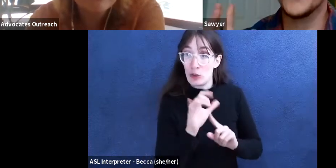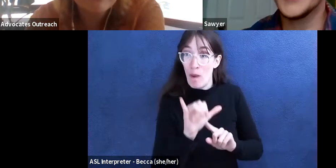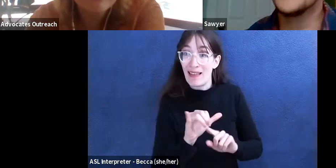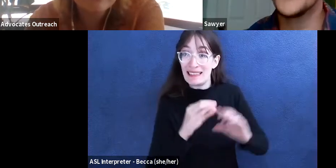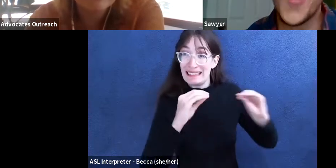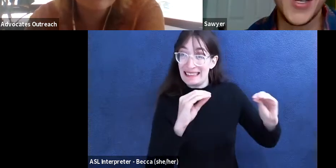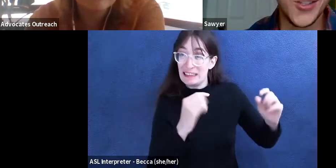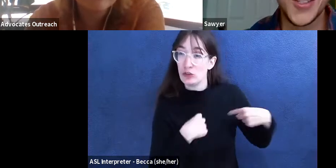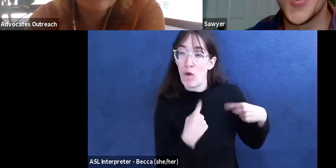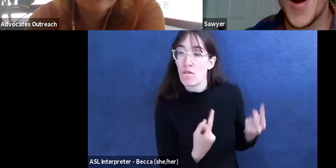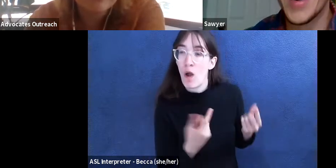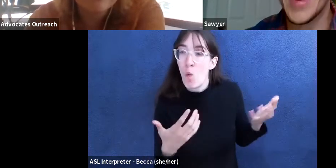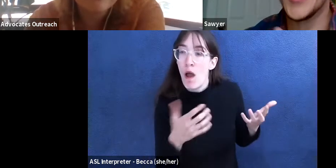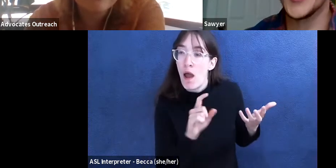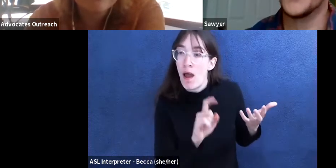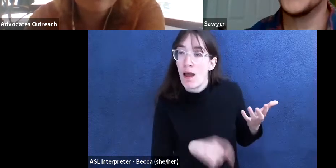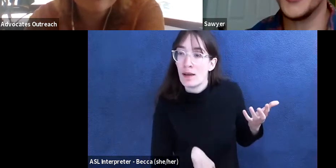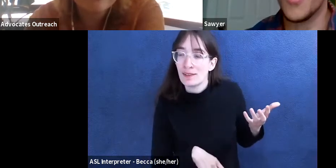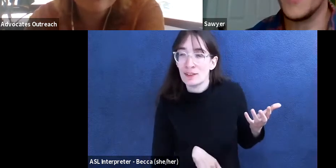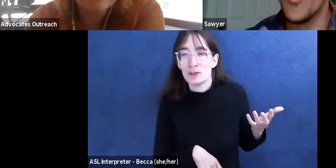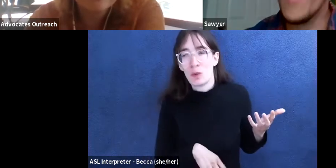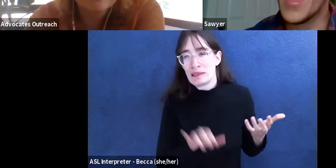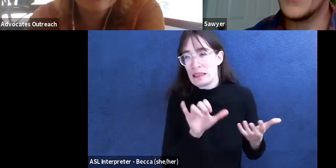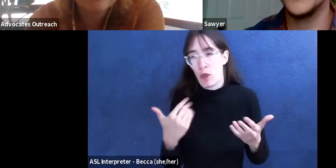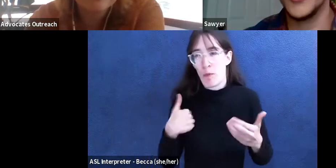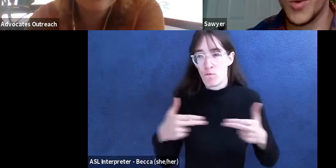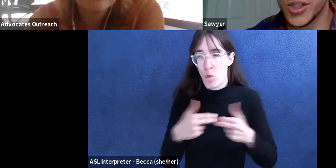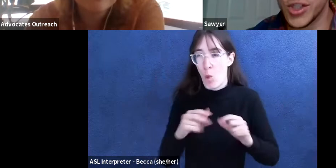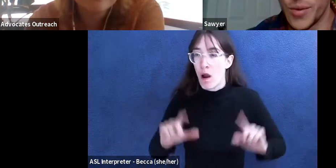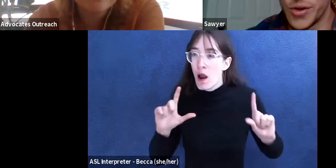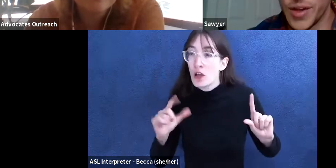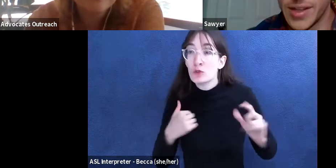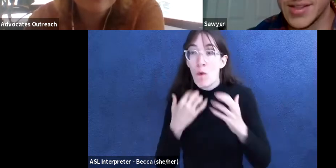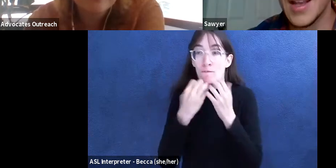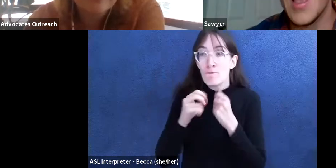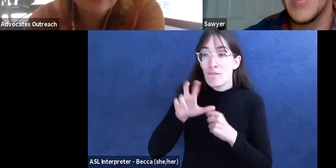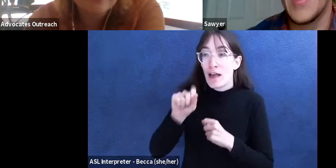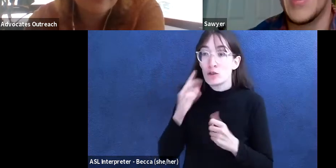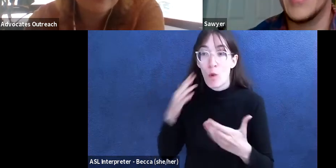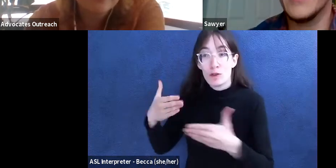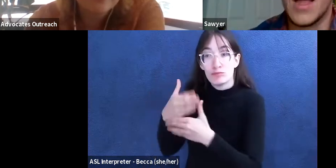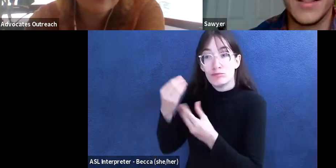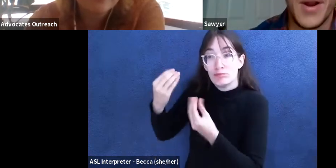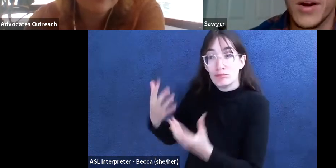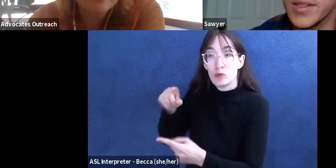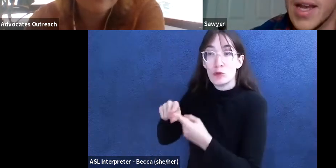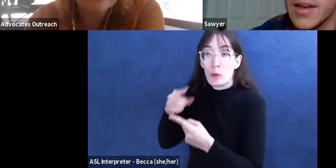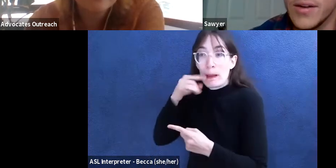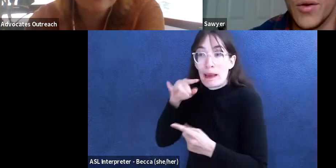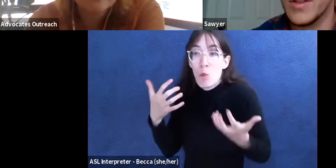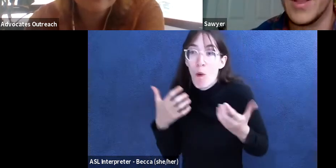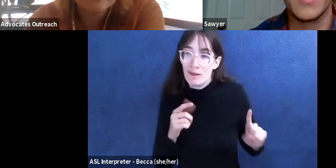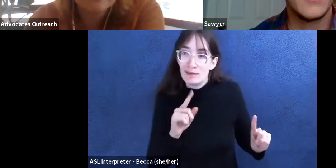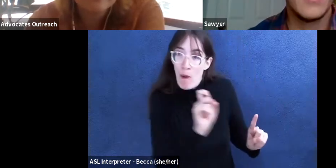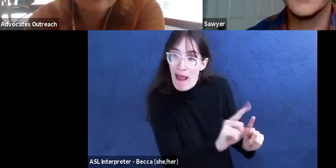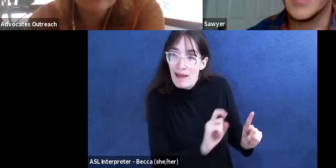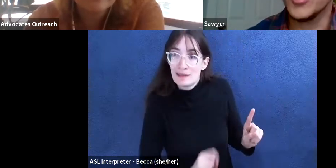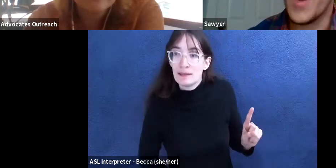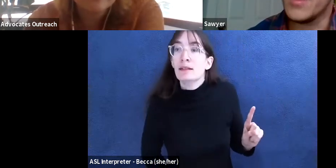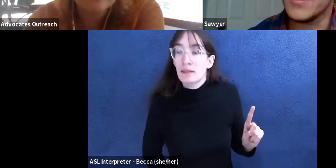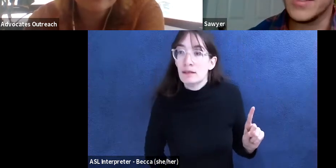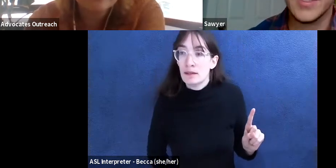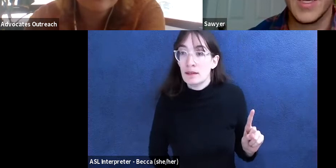what consent is, and to be able to advocate for themselves and what they need.